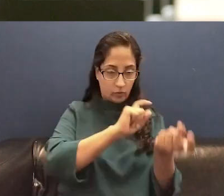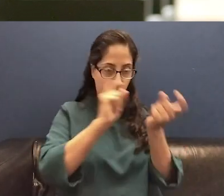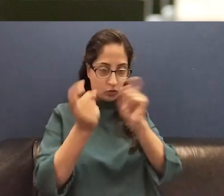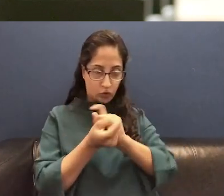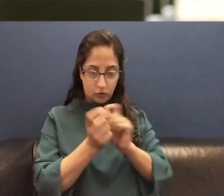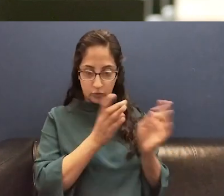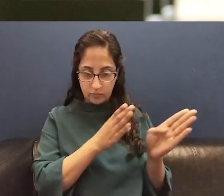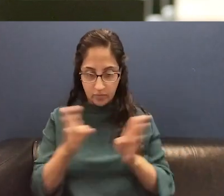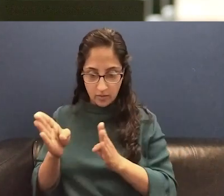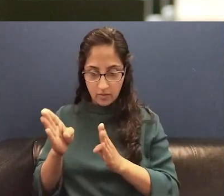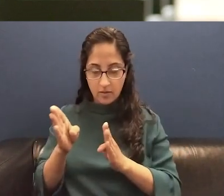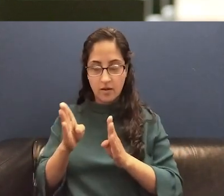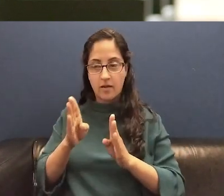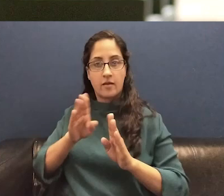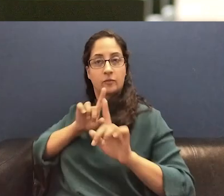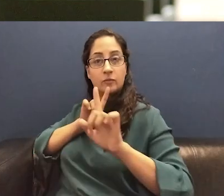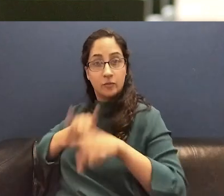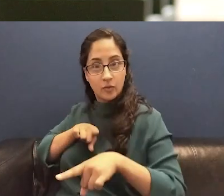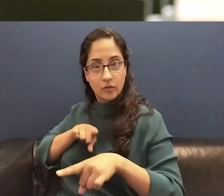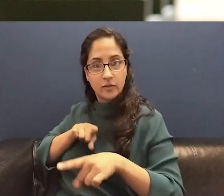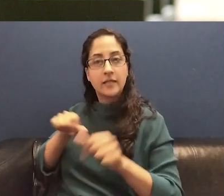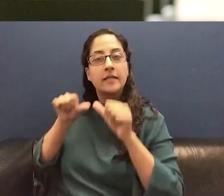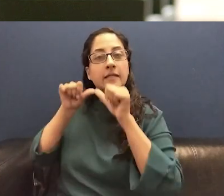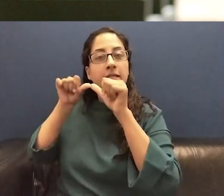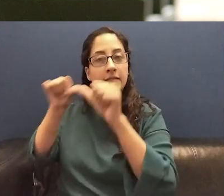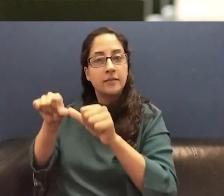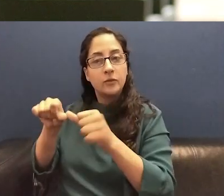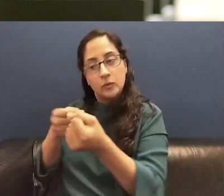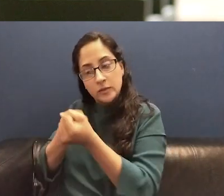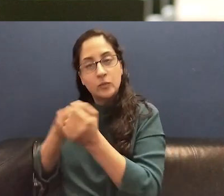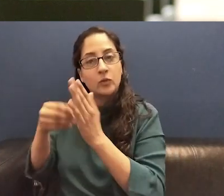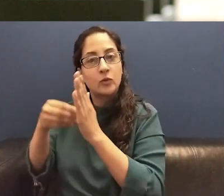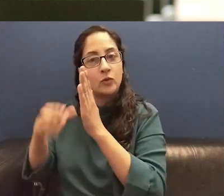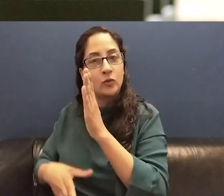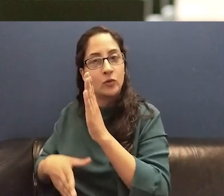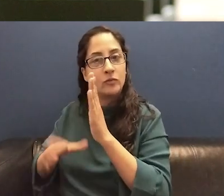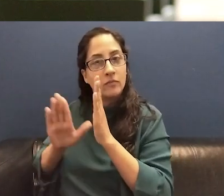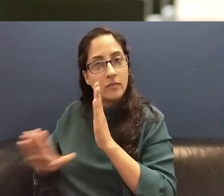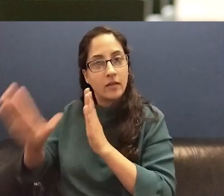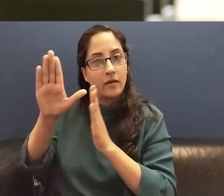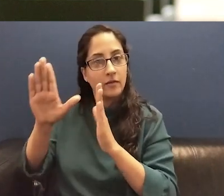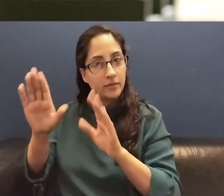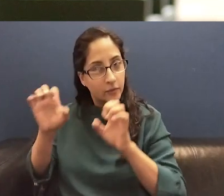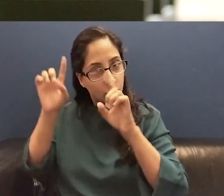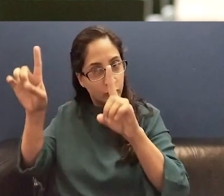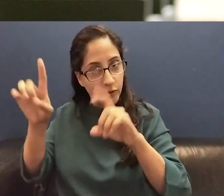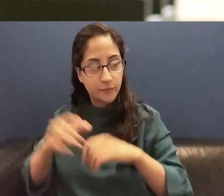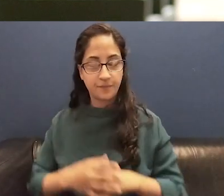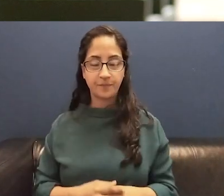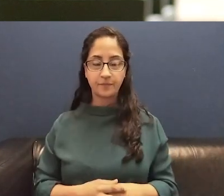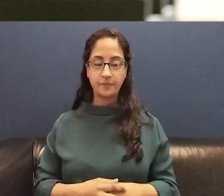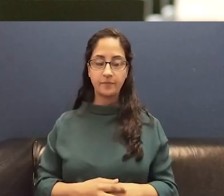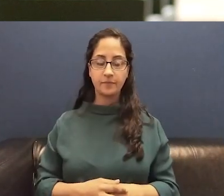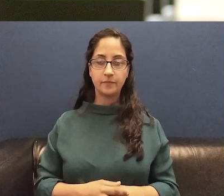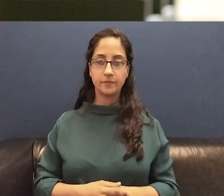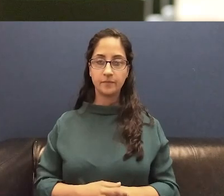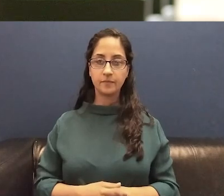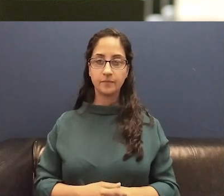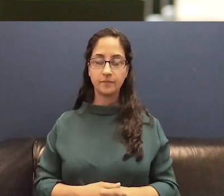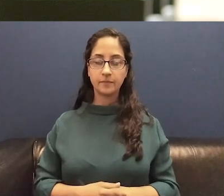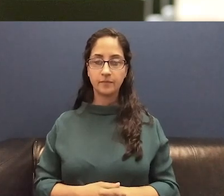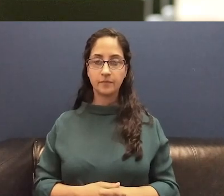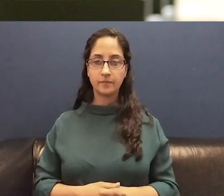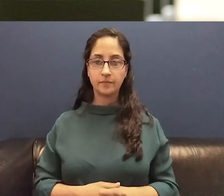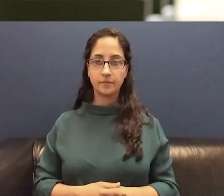to supporting. And you know, one of the things about that particular incident is we all know about how gender unequal